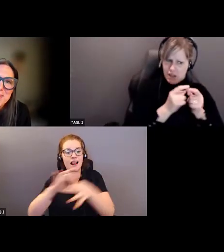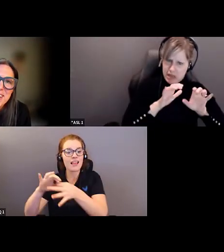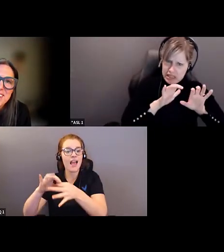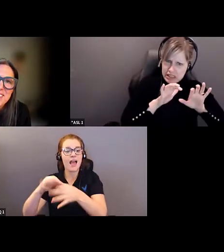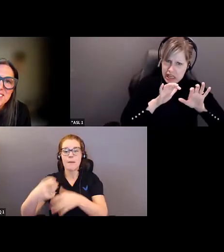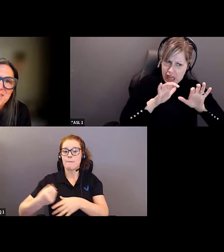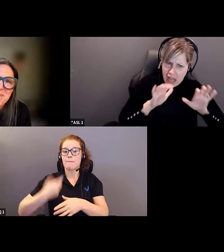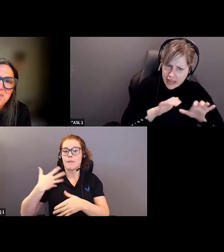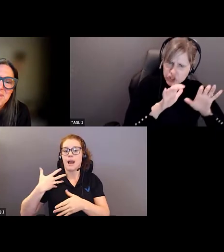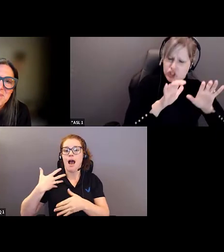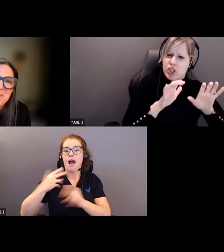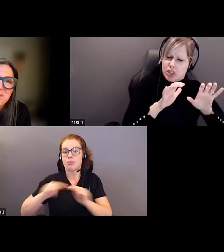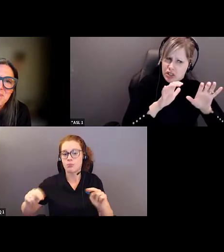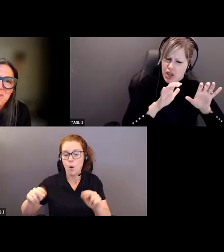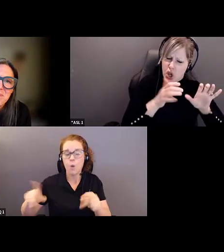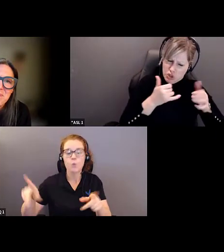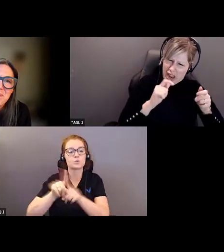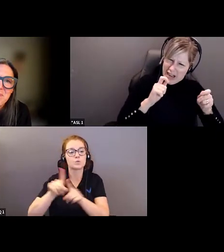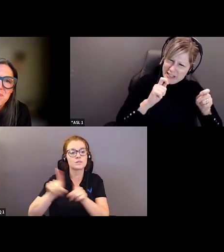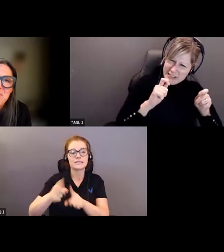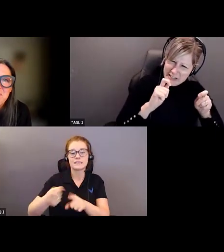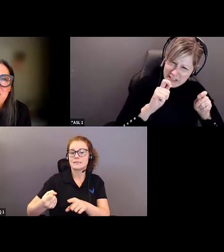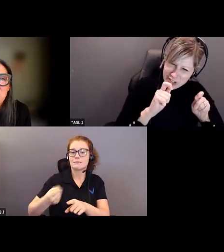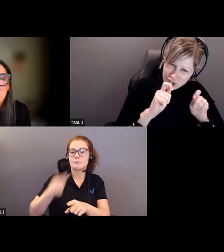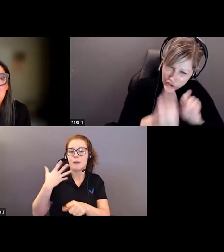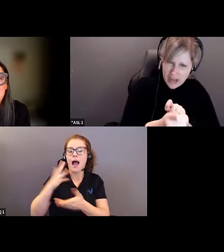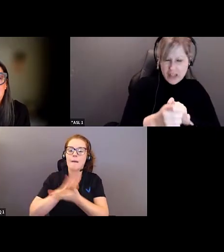white change makers.